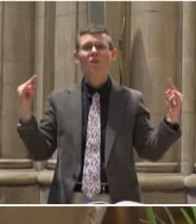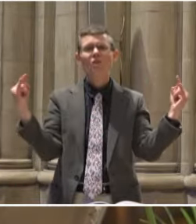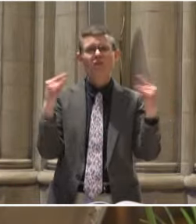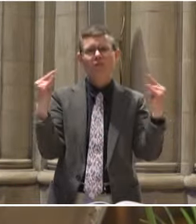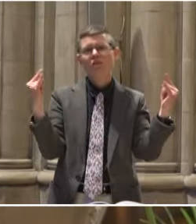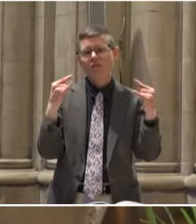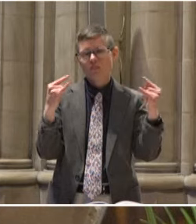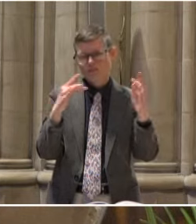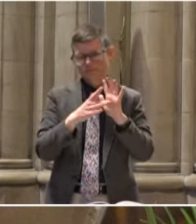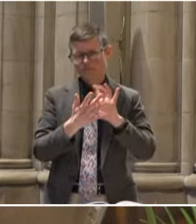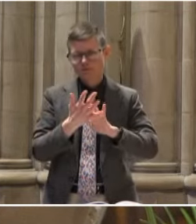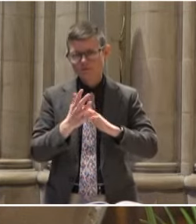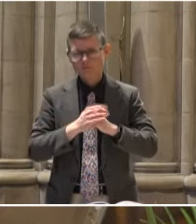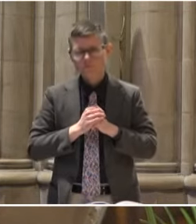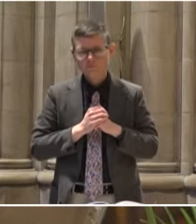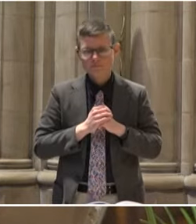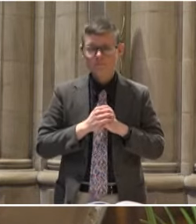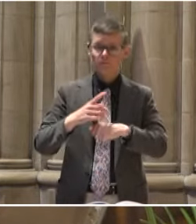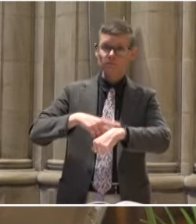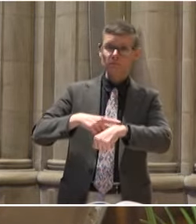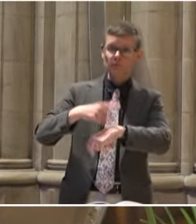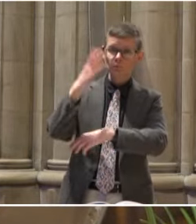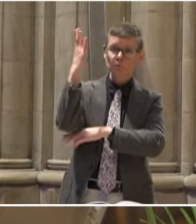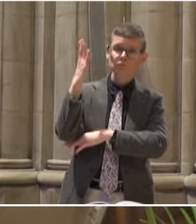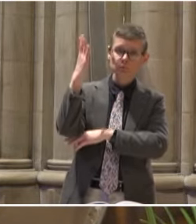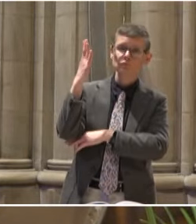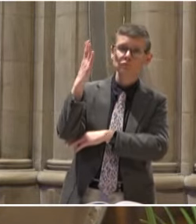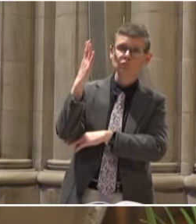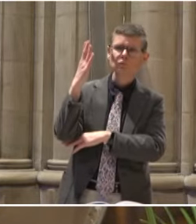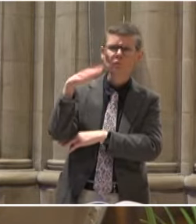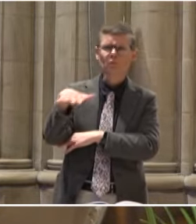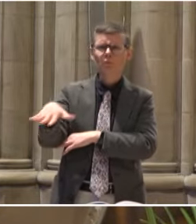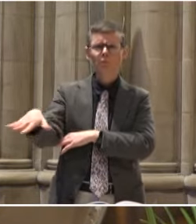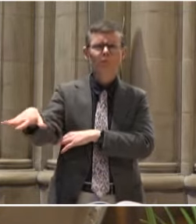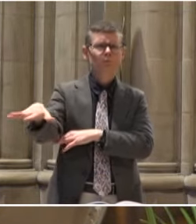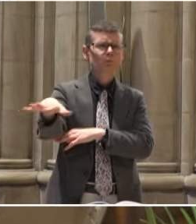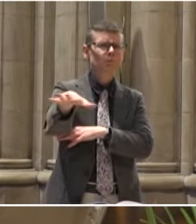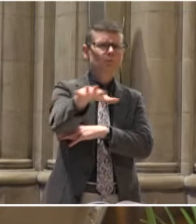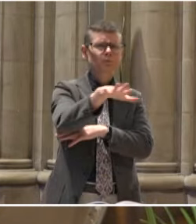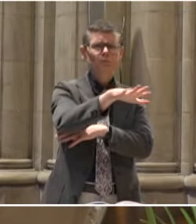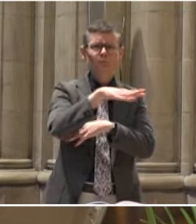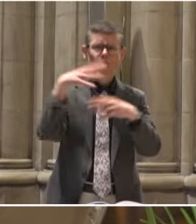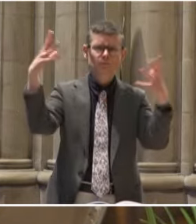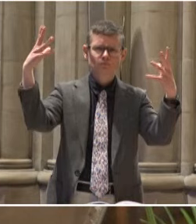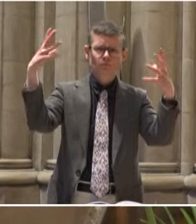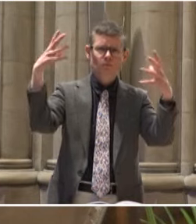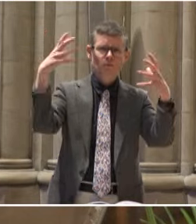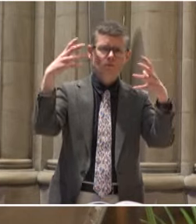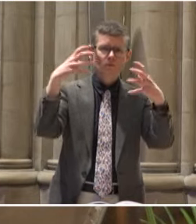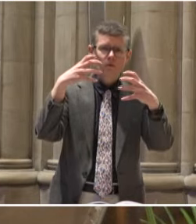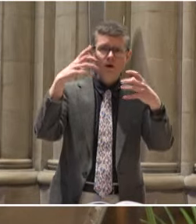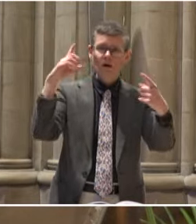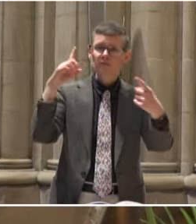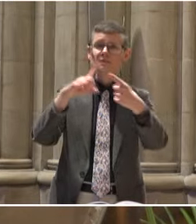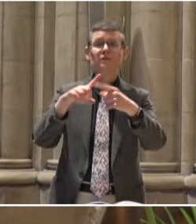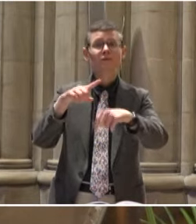When it was noon, darkness came over the whole land until